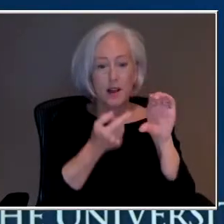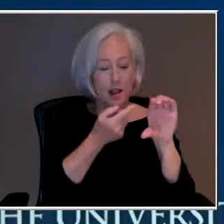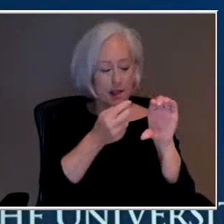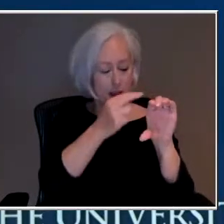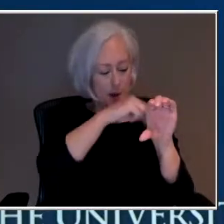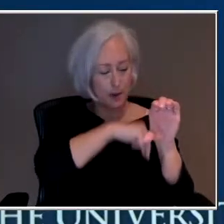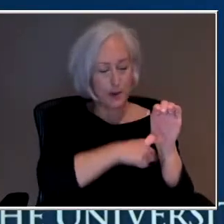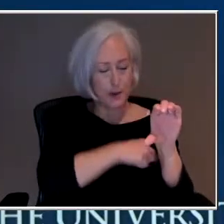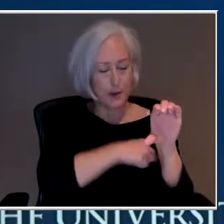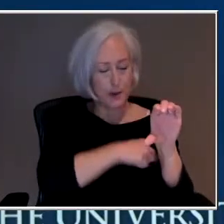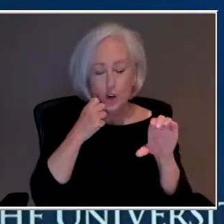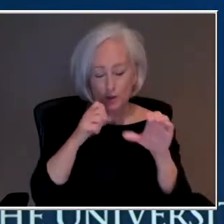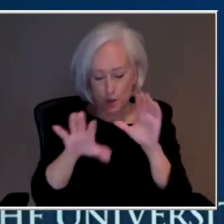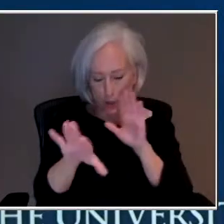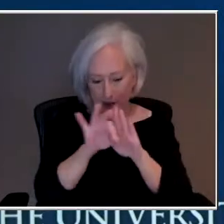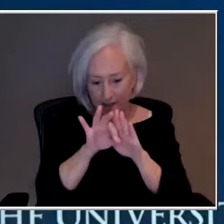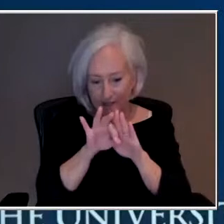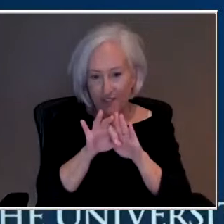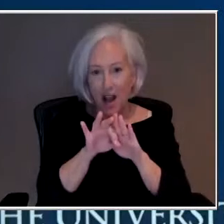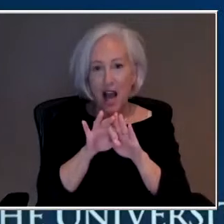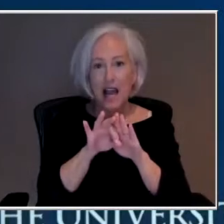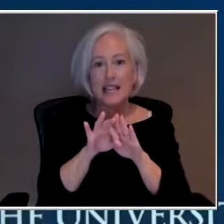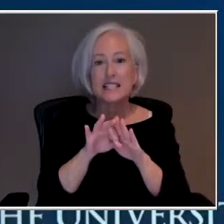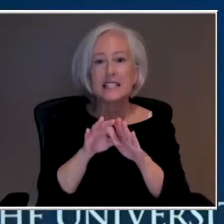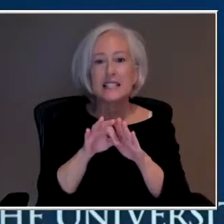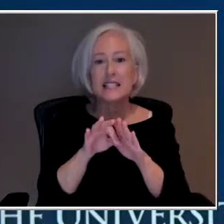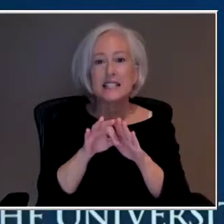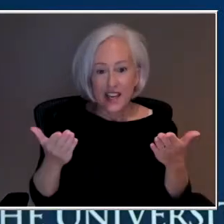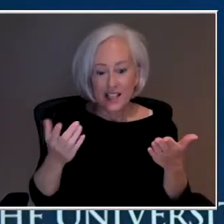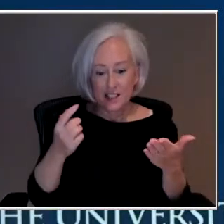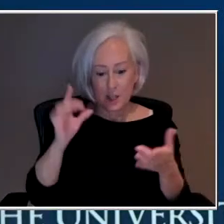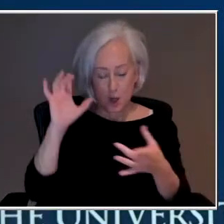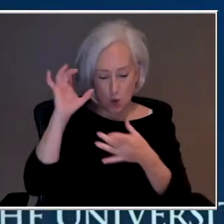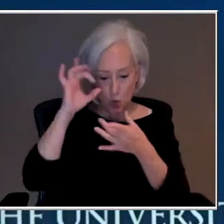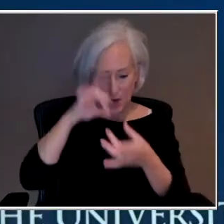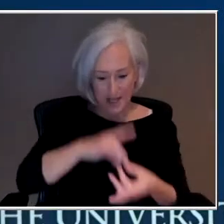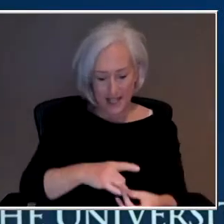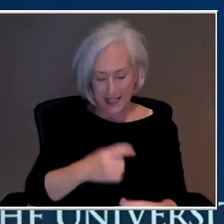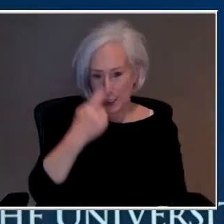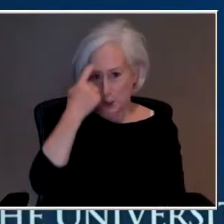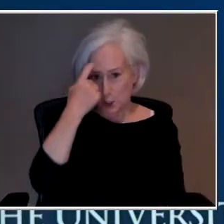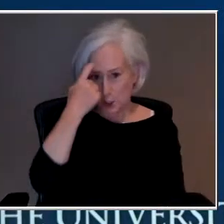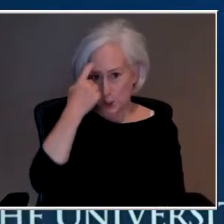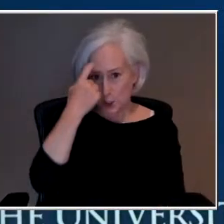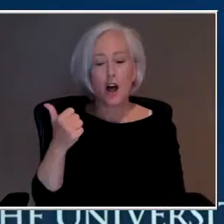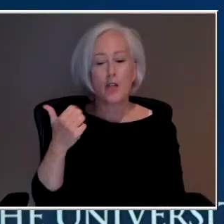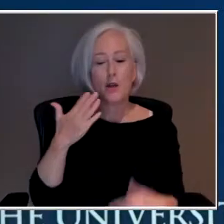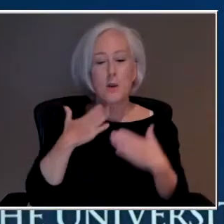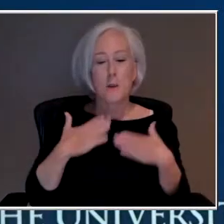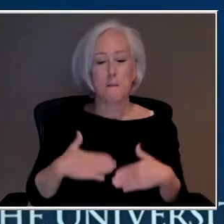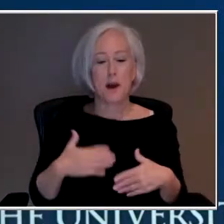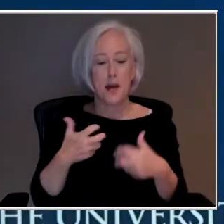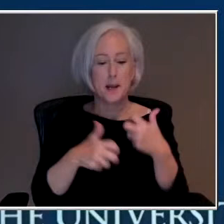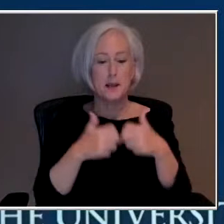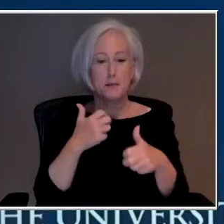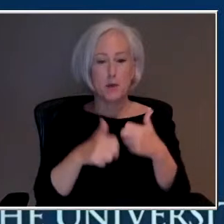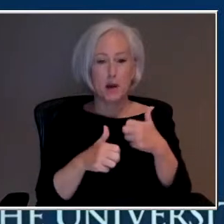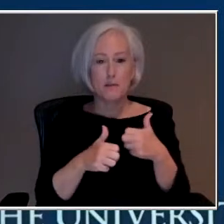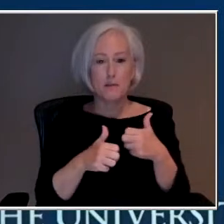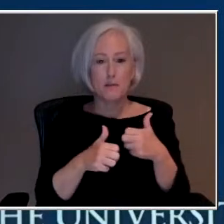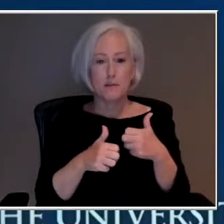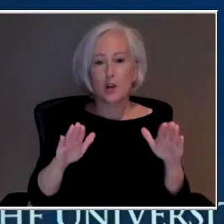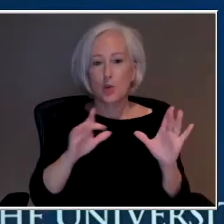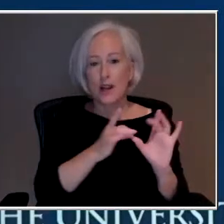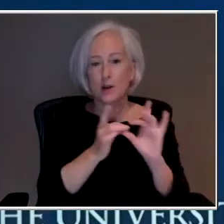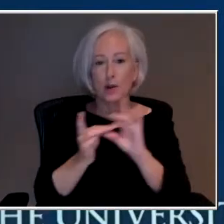that relate to primarily brain, but also other systemic issues in the body. we have a wonderful working relationships with our